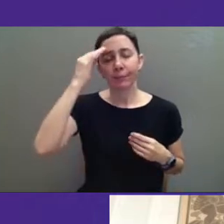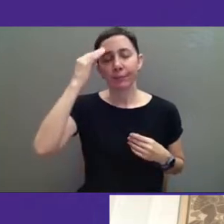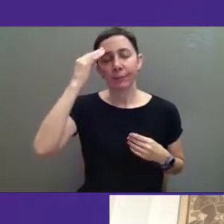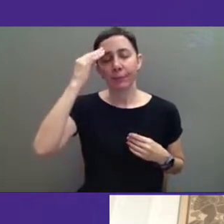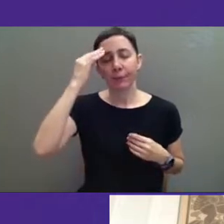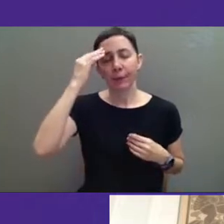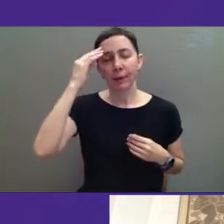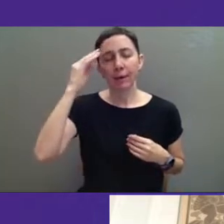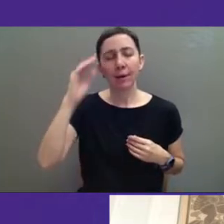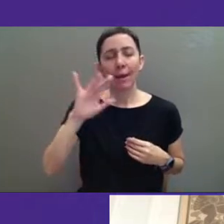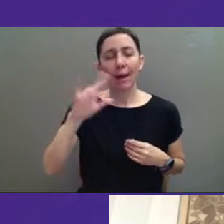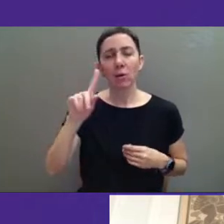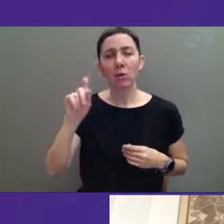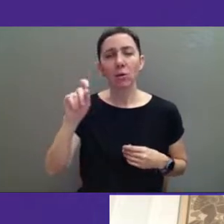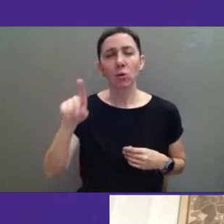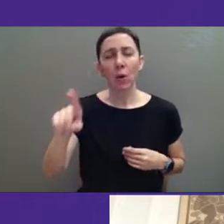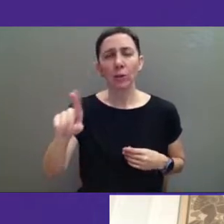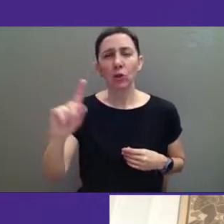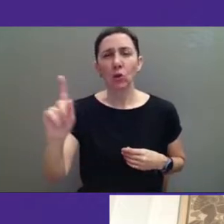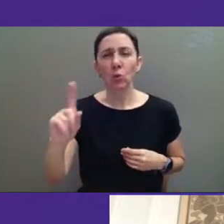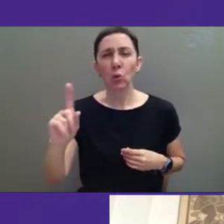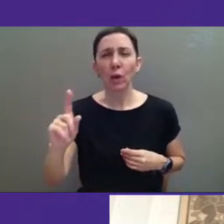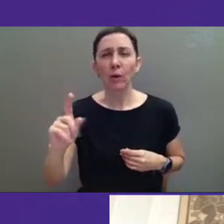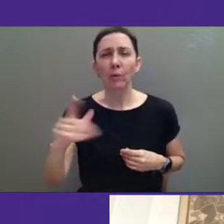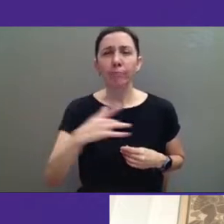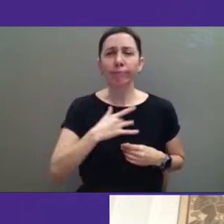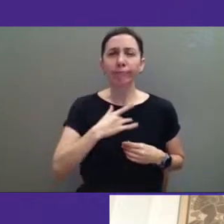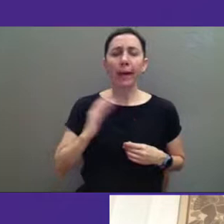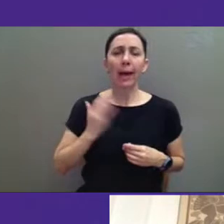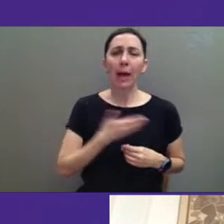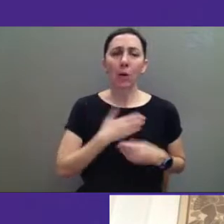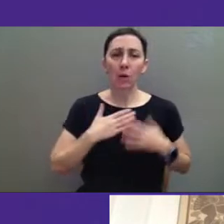is landing in our bodies.